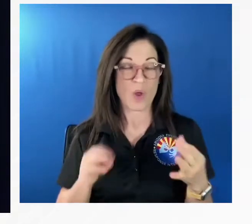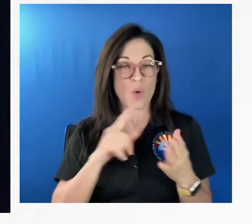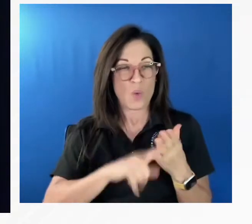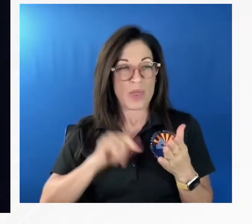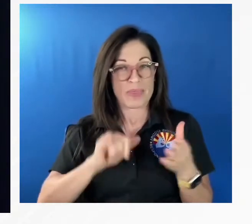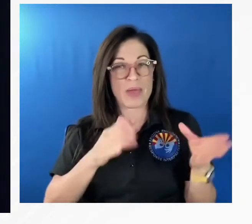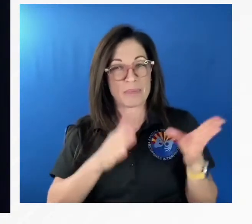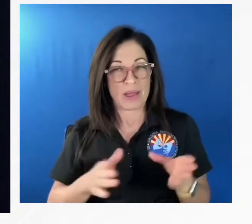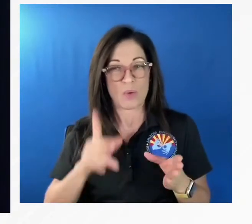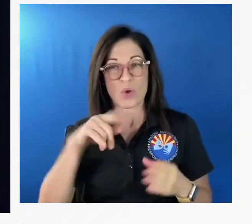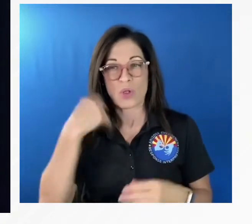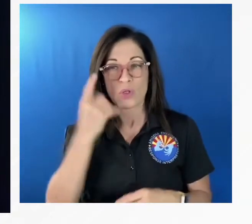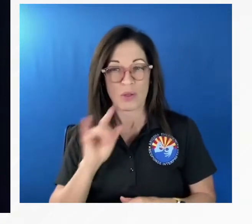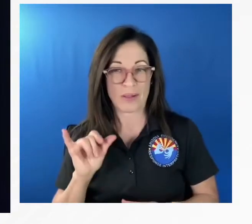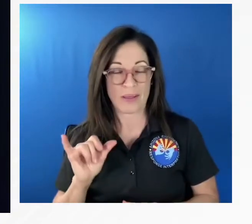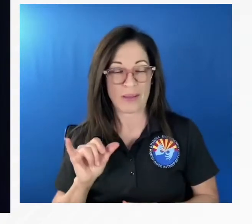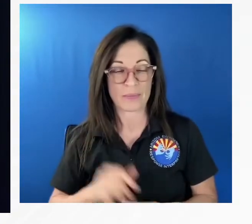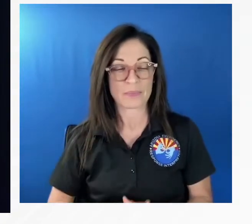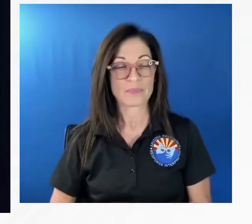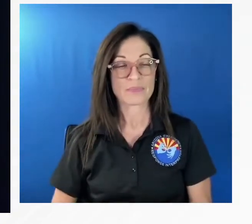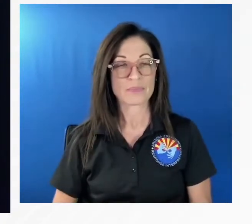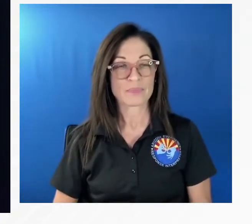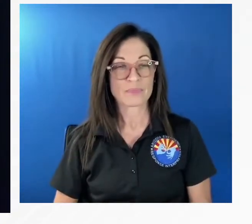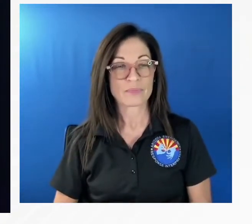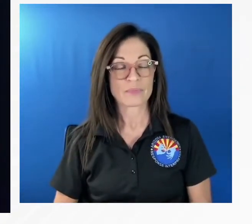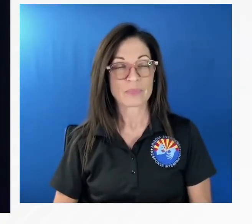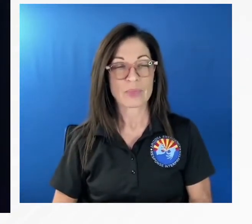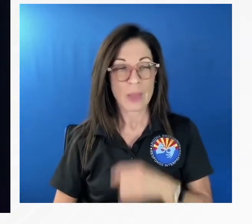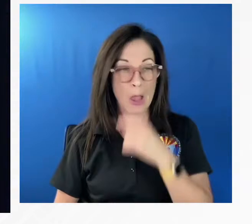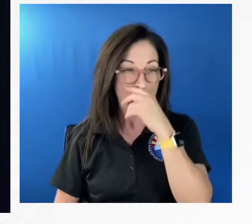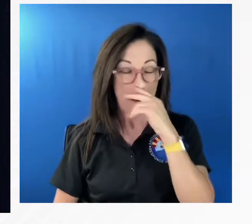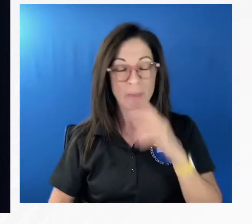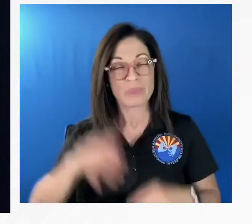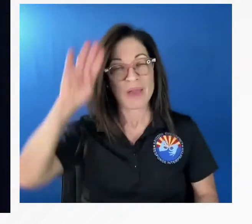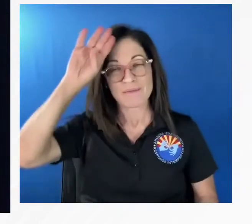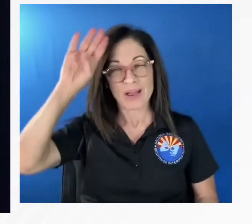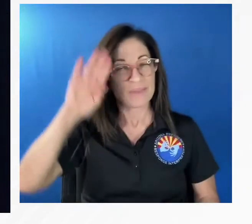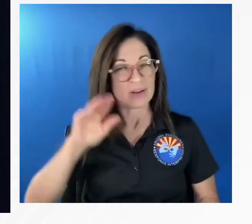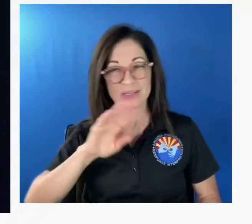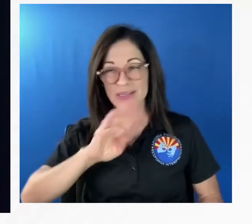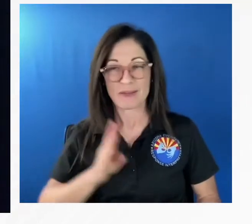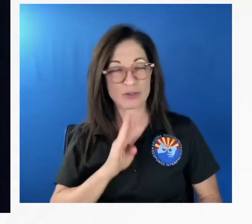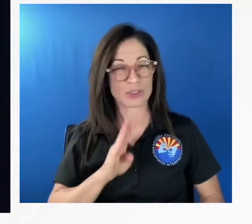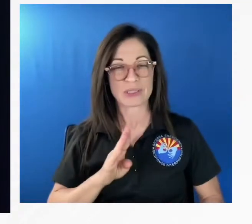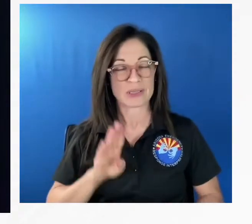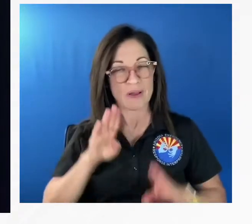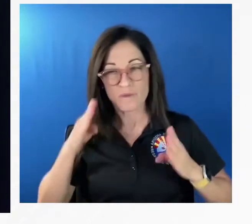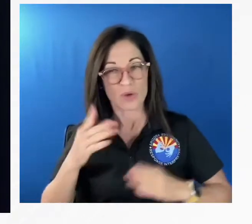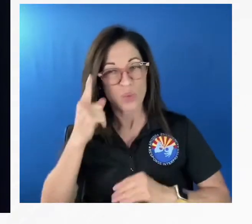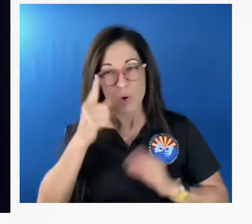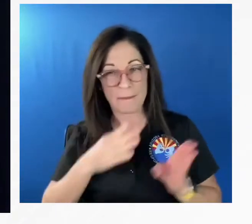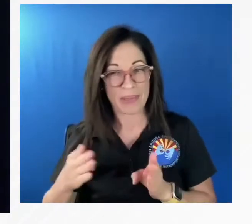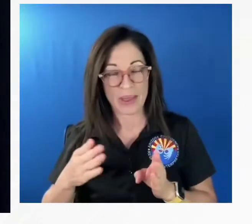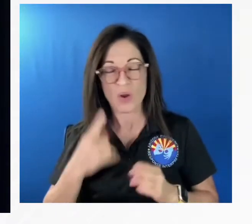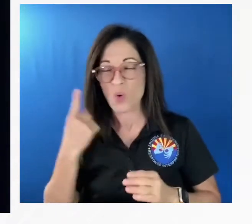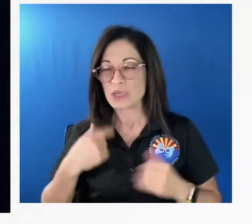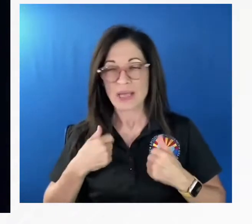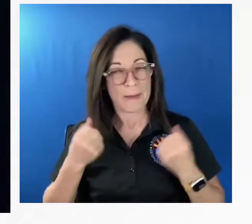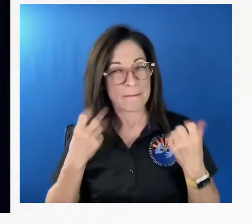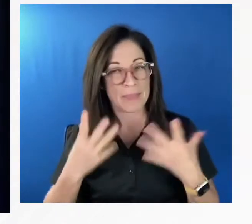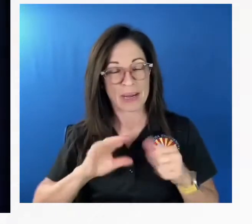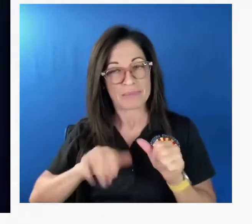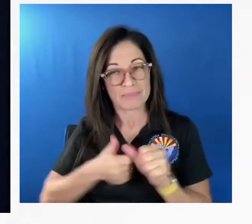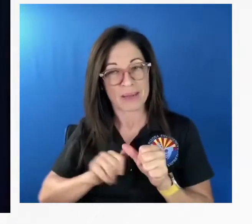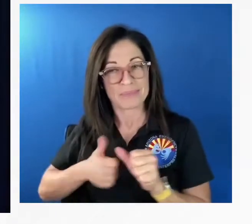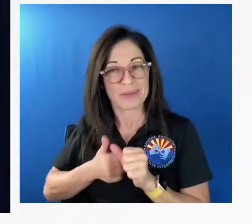look like. The firefighters never put all their eggs in one basket. They always have contingency plans. That's why you see so many of